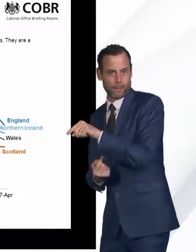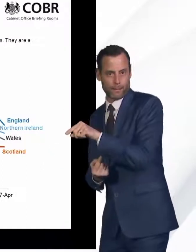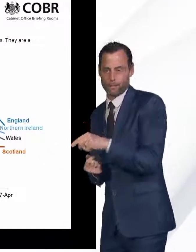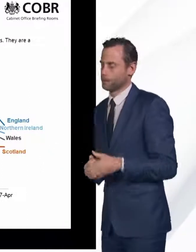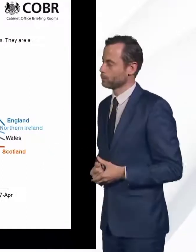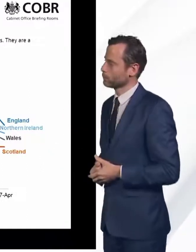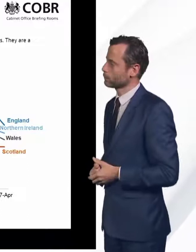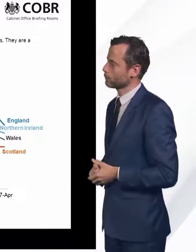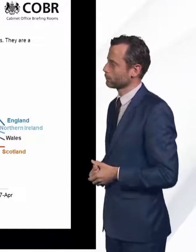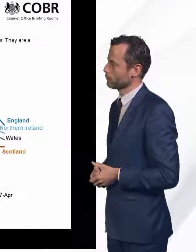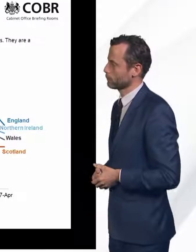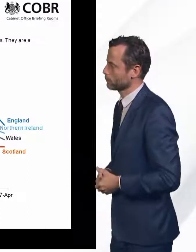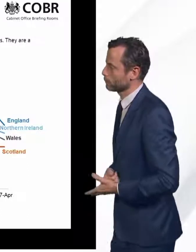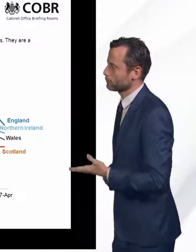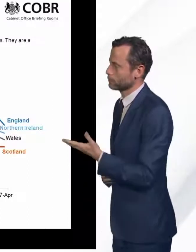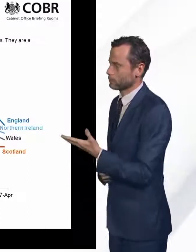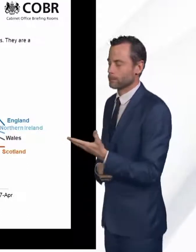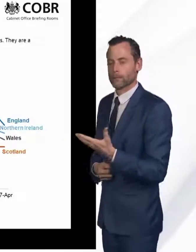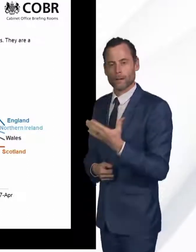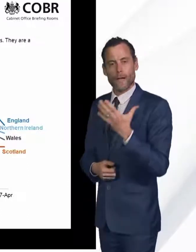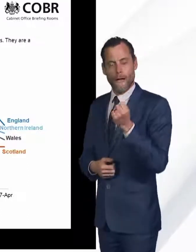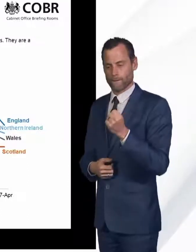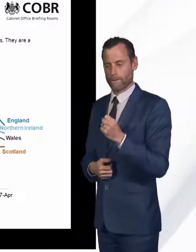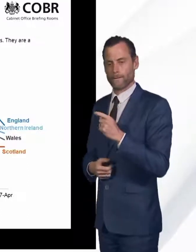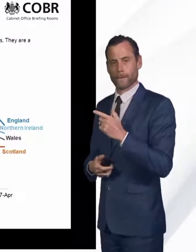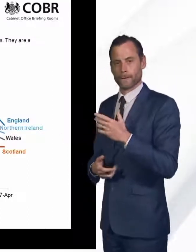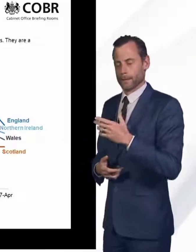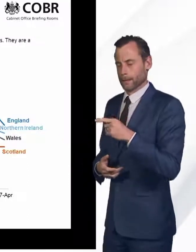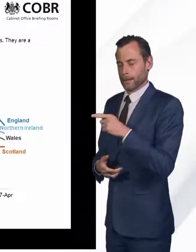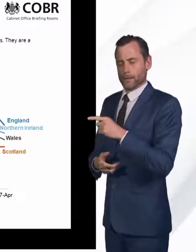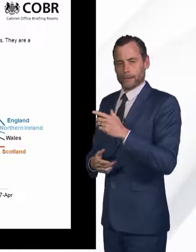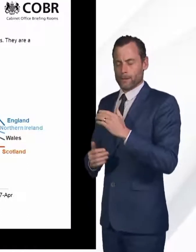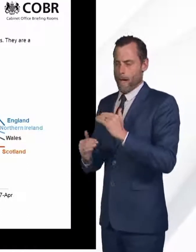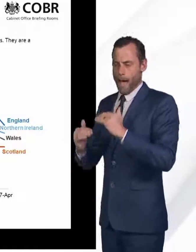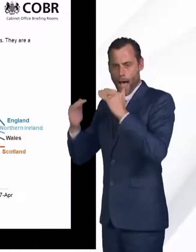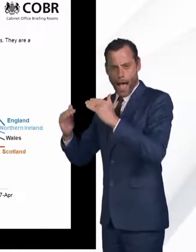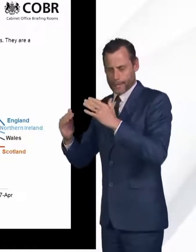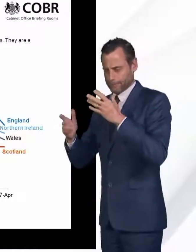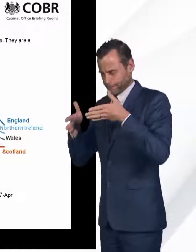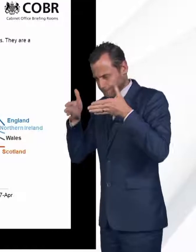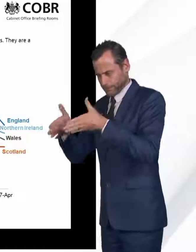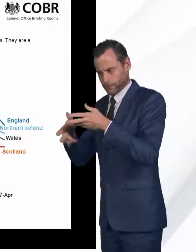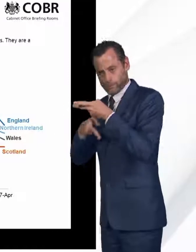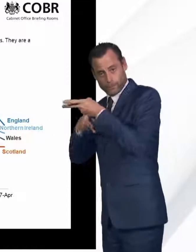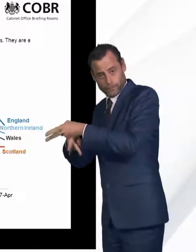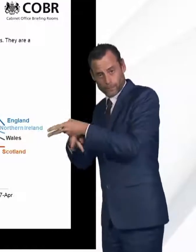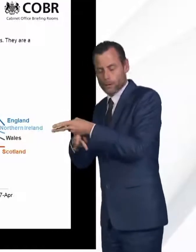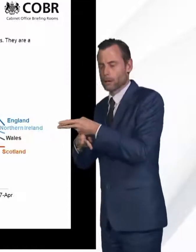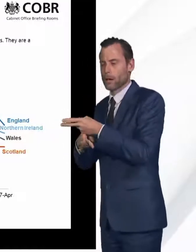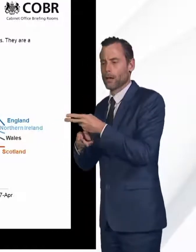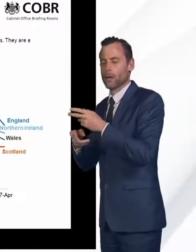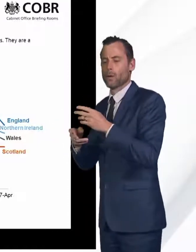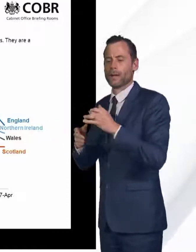two kinds of critical care beds, those in high dependency wards and those in intensive care wards. And the four